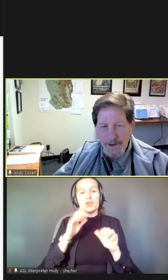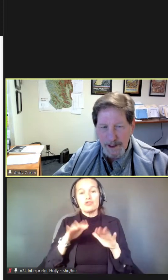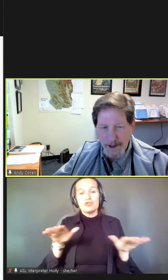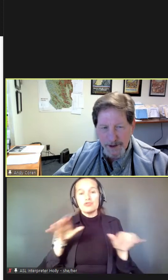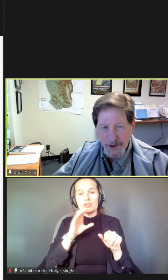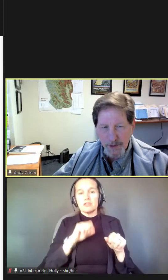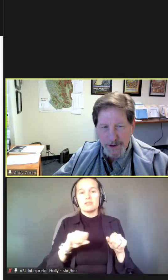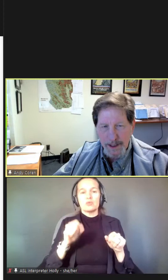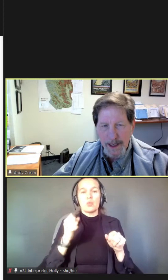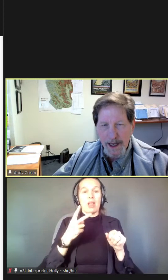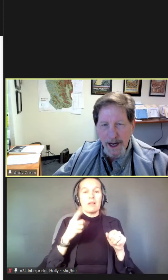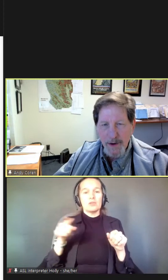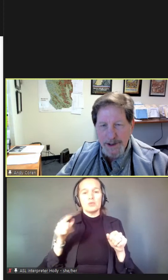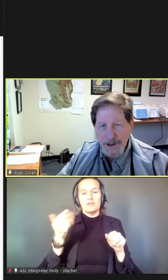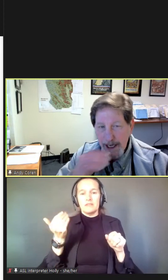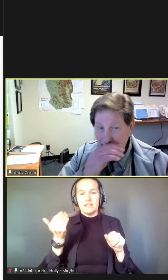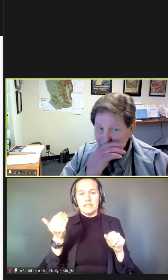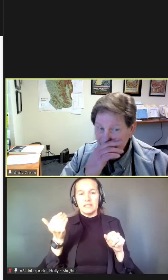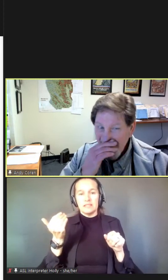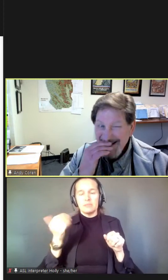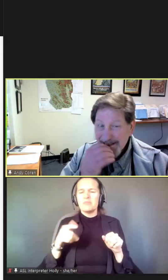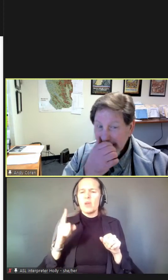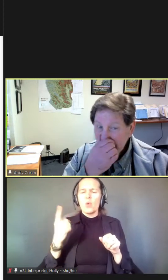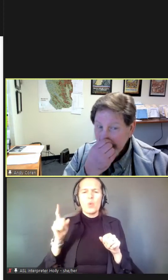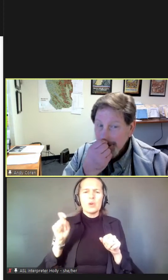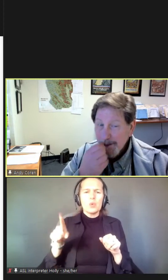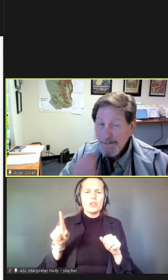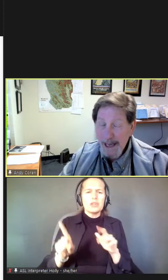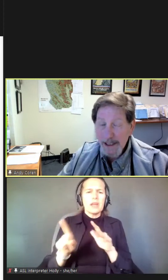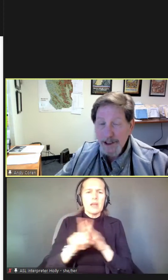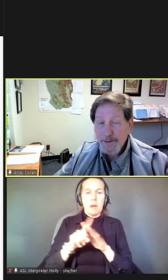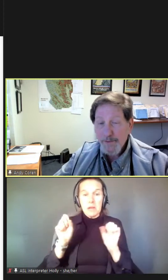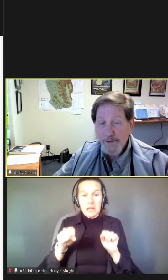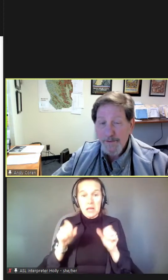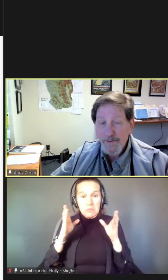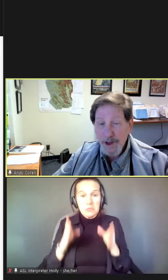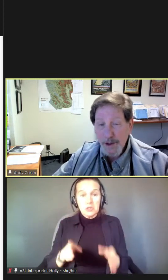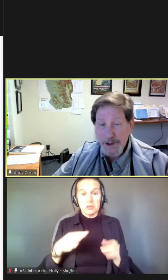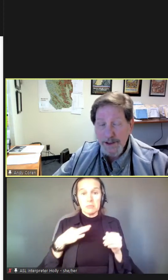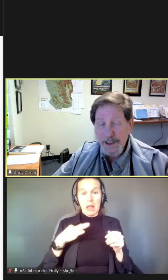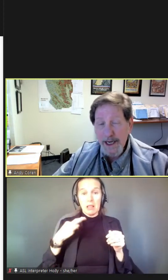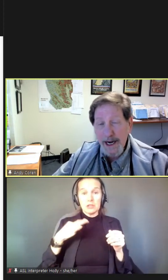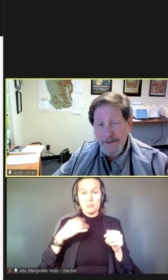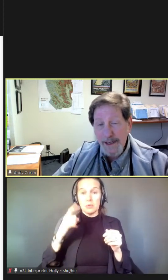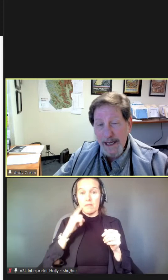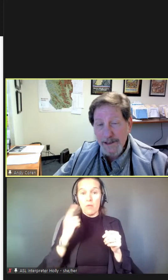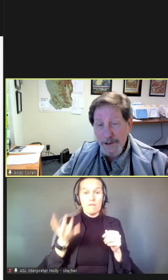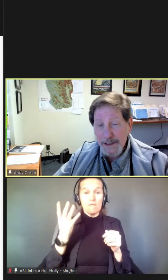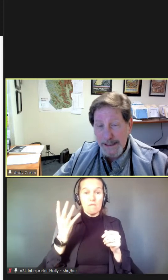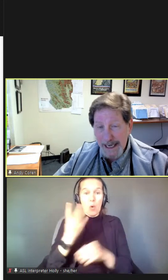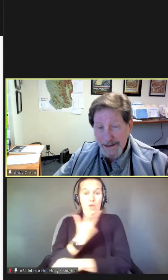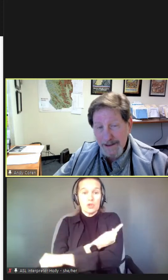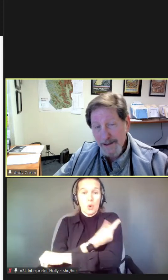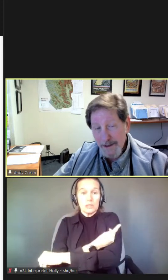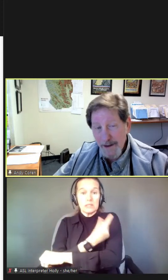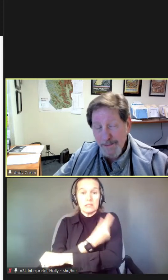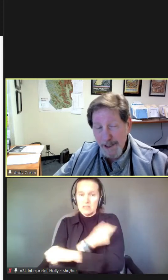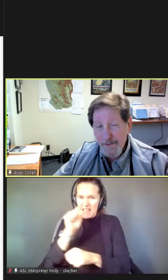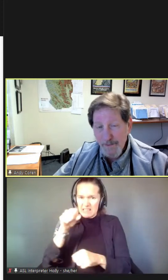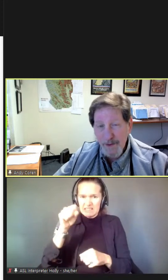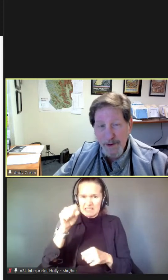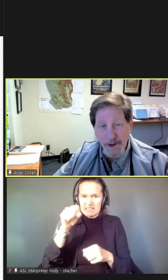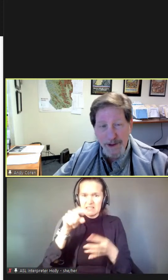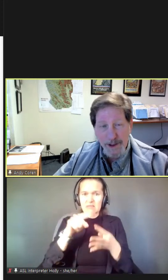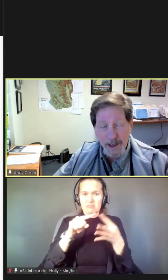to 15 years old. A question has been raised, can a person be eligible for 4 doses? And the answer is yes. This is a